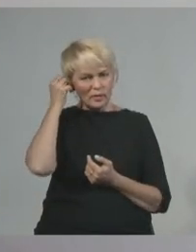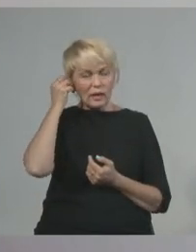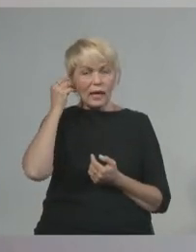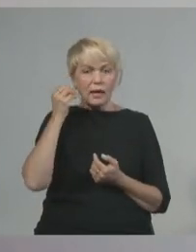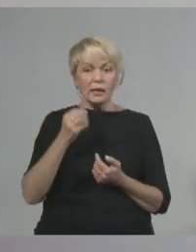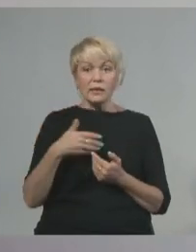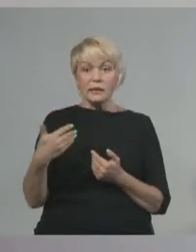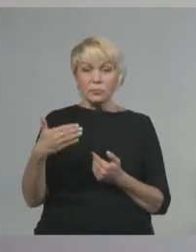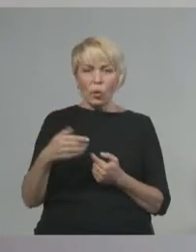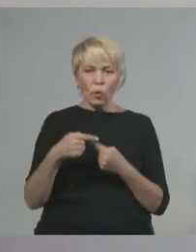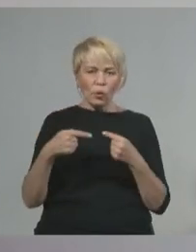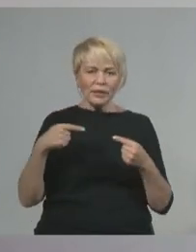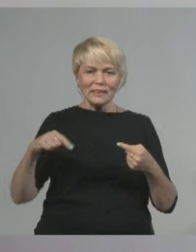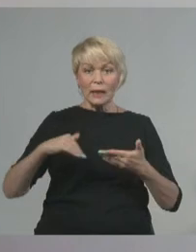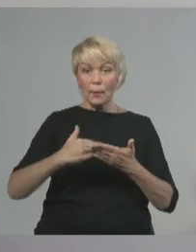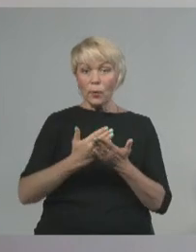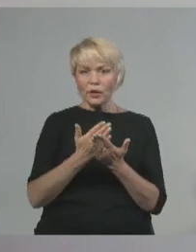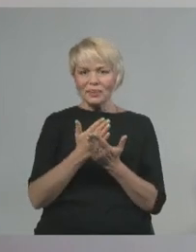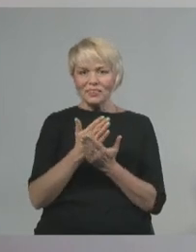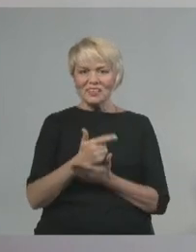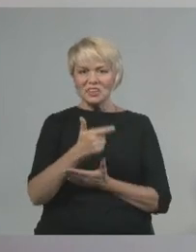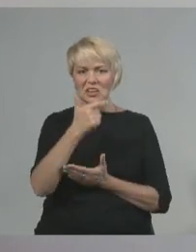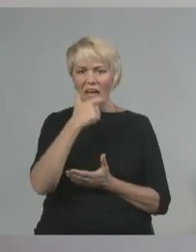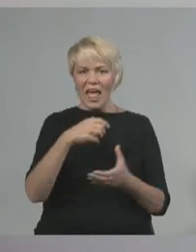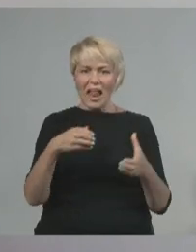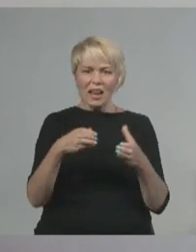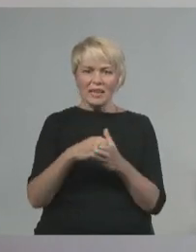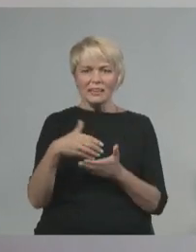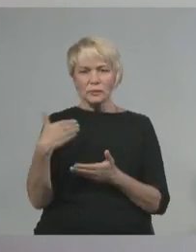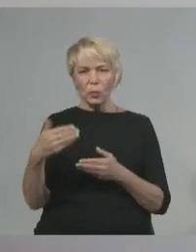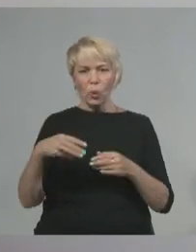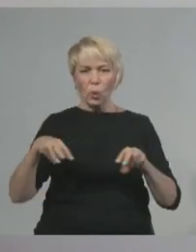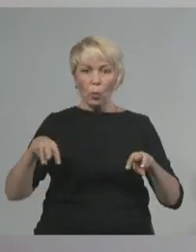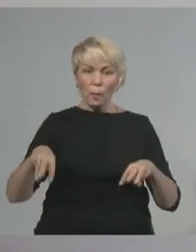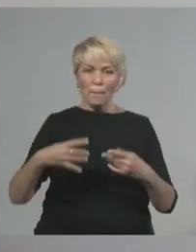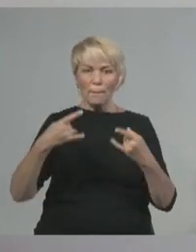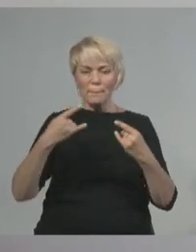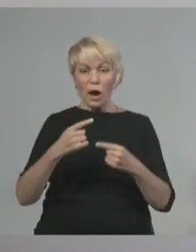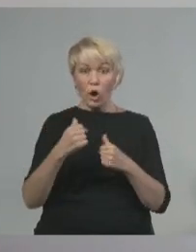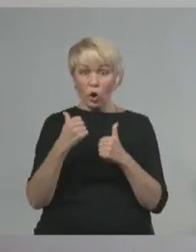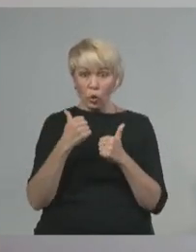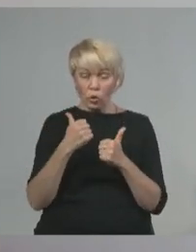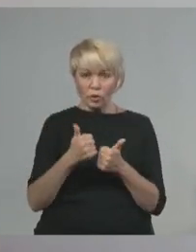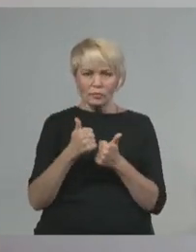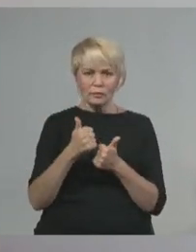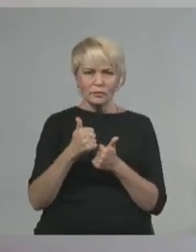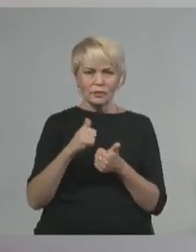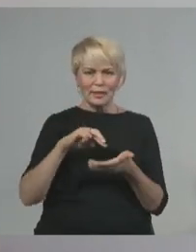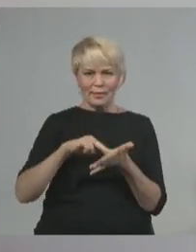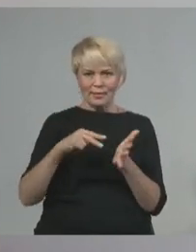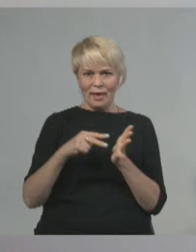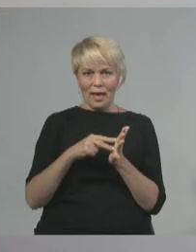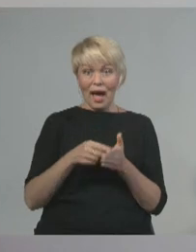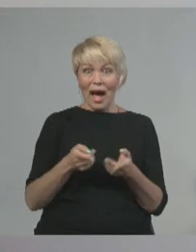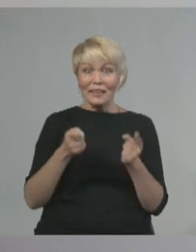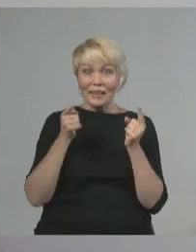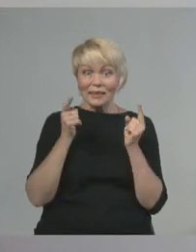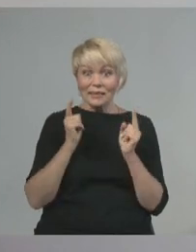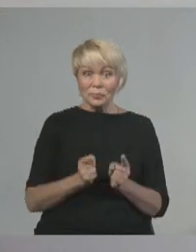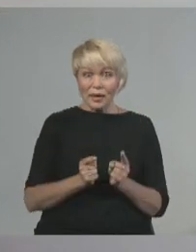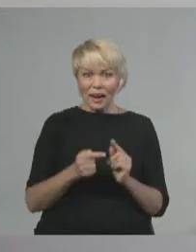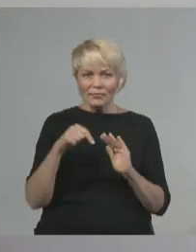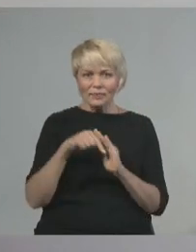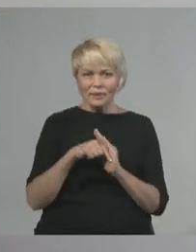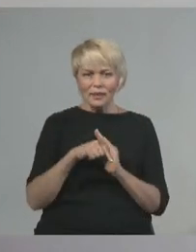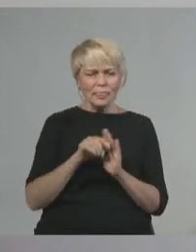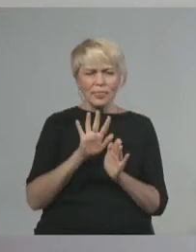outlets that may have the best intentions but that are not sort of fully aware of this role that we can play so in in the